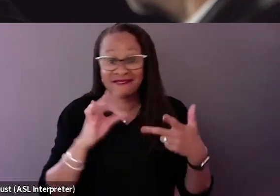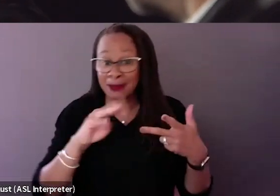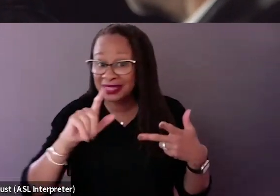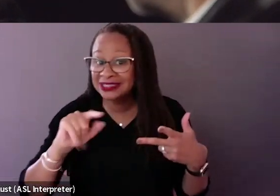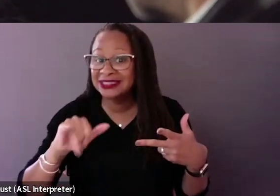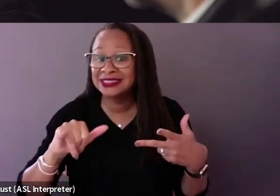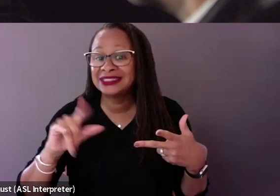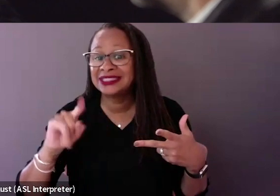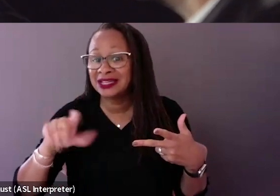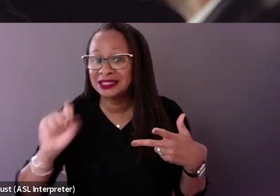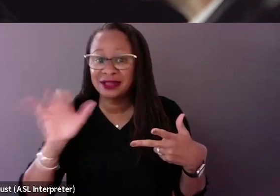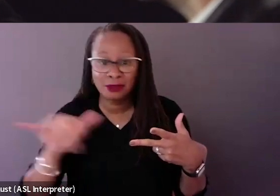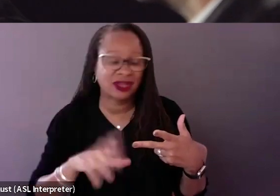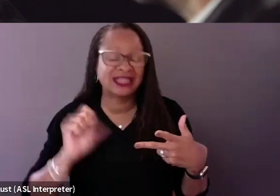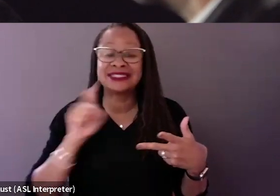of